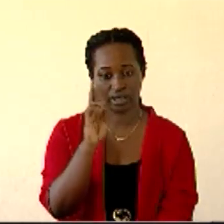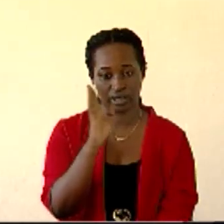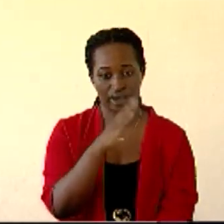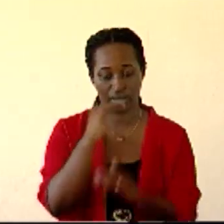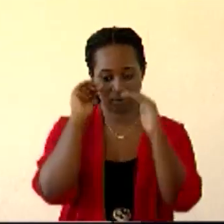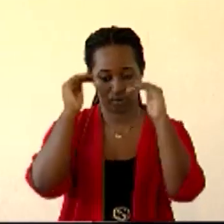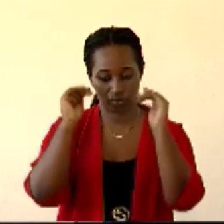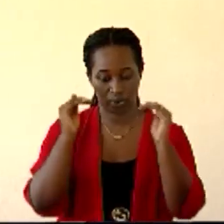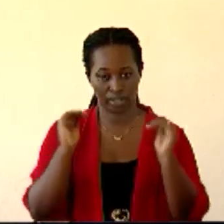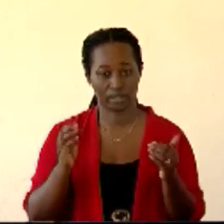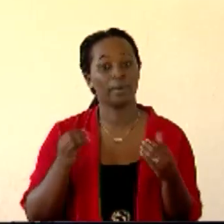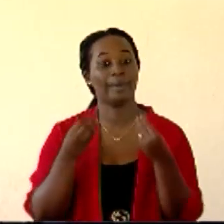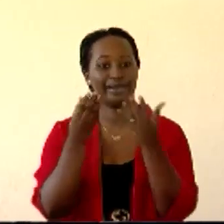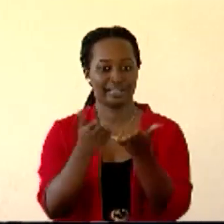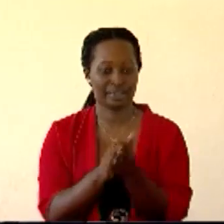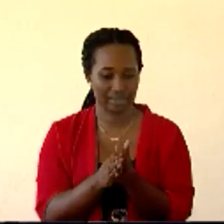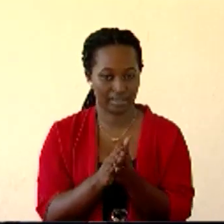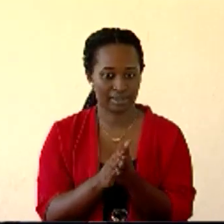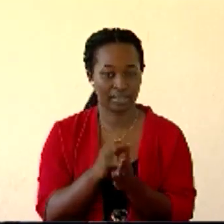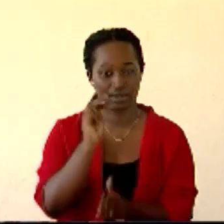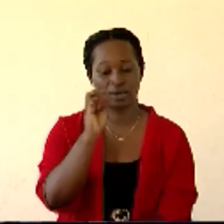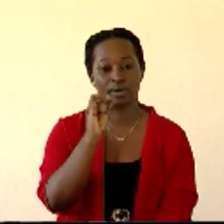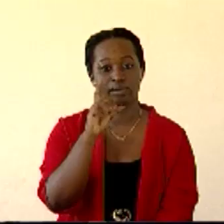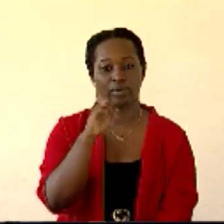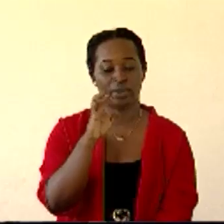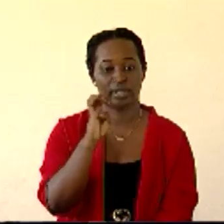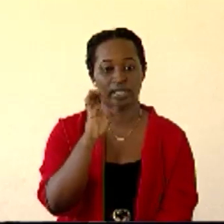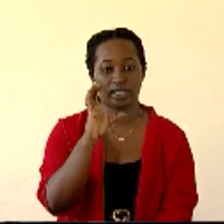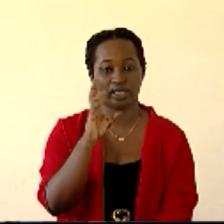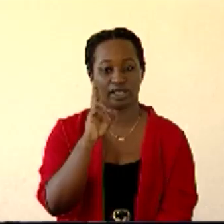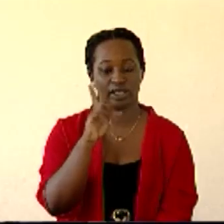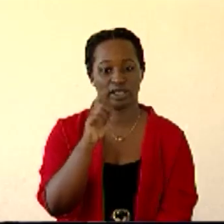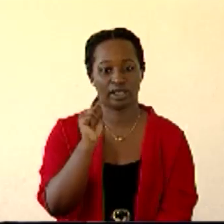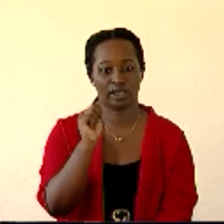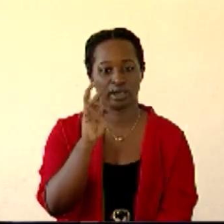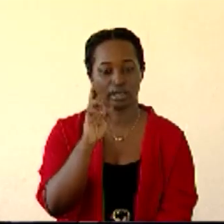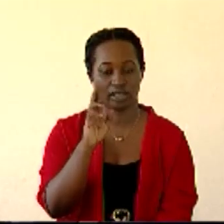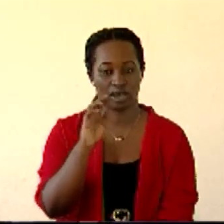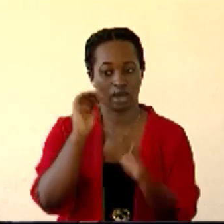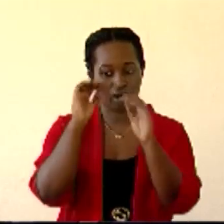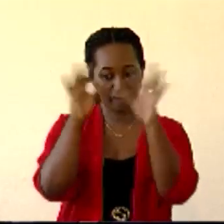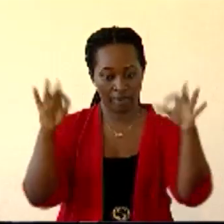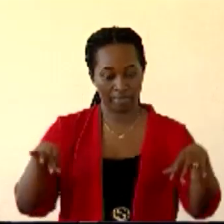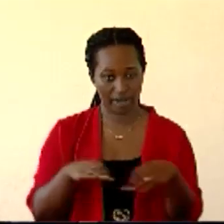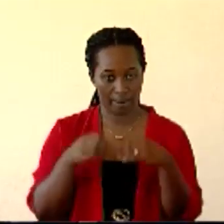formula, I beg your pardon. The molecular formula is given. So we're just going to convert it into the